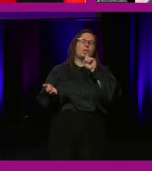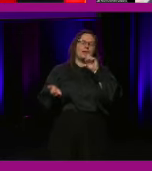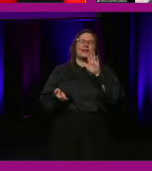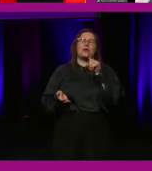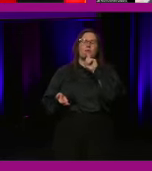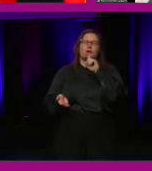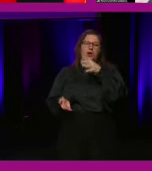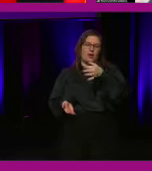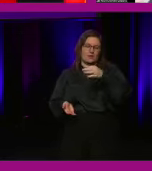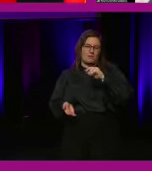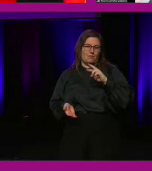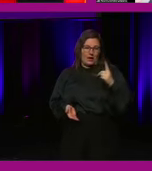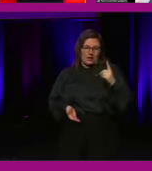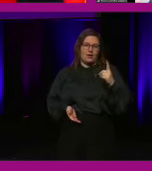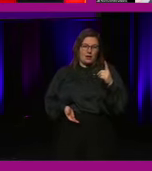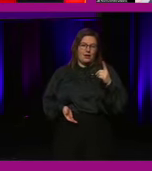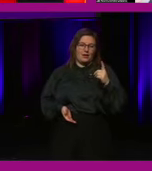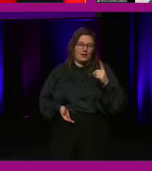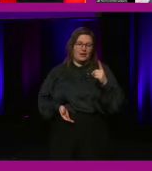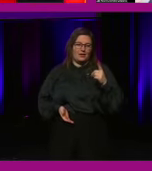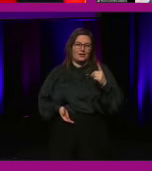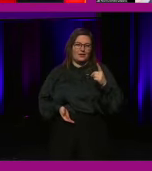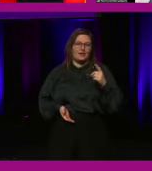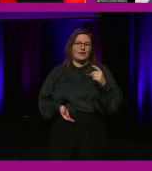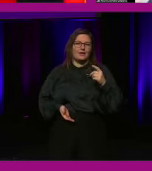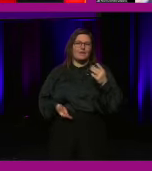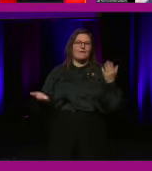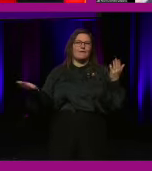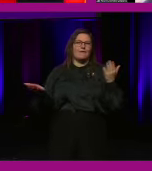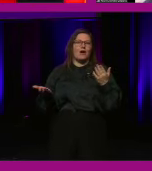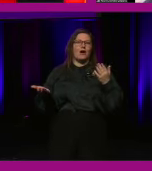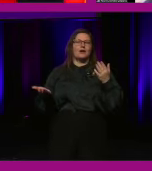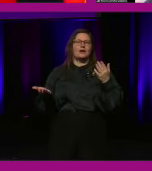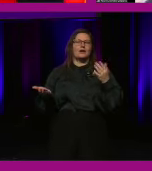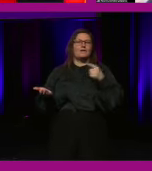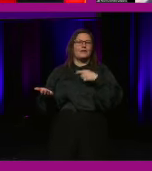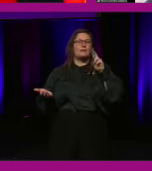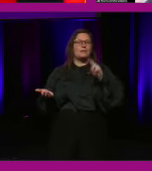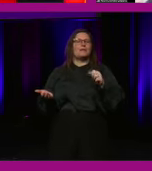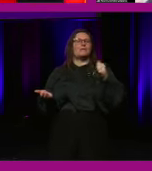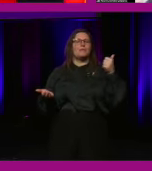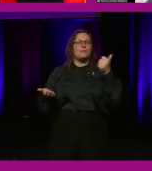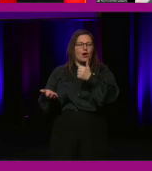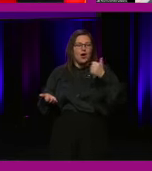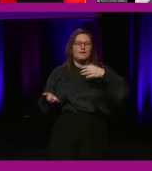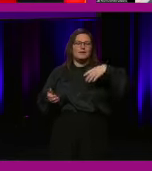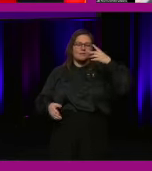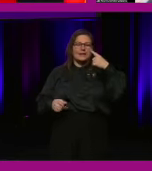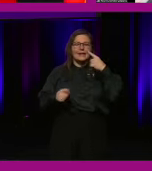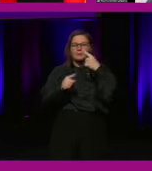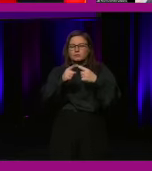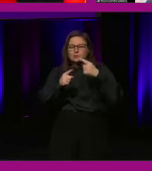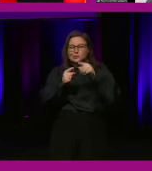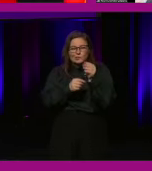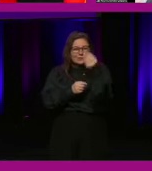like, what we really need to tease out here and discuss a